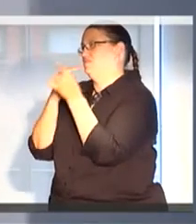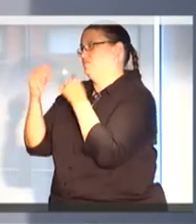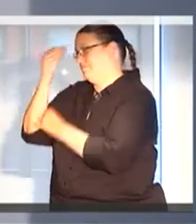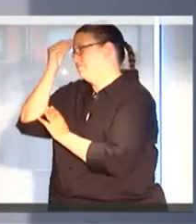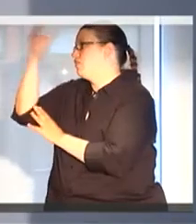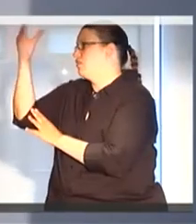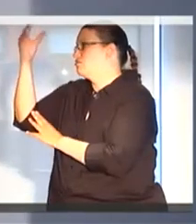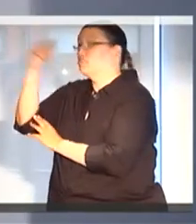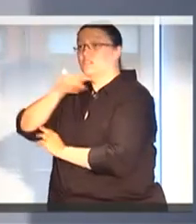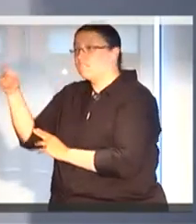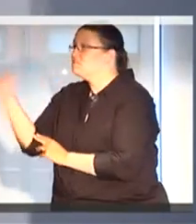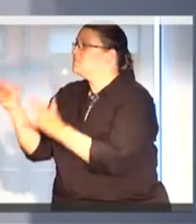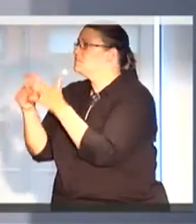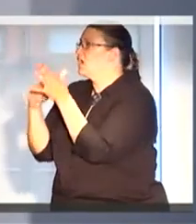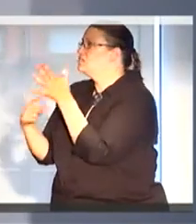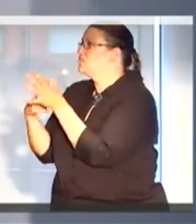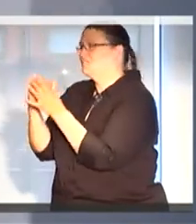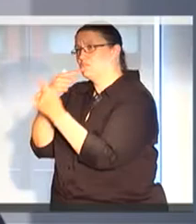useful to our role.